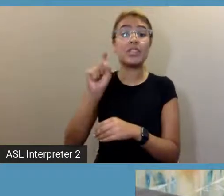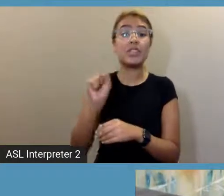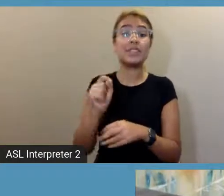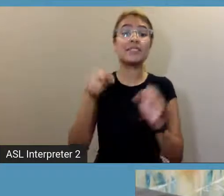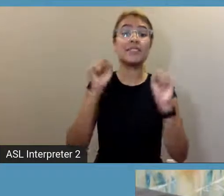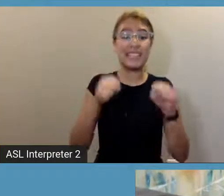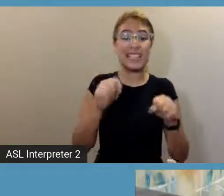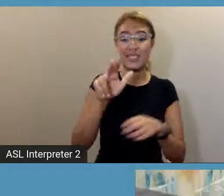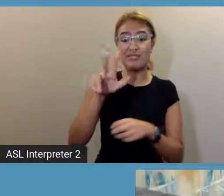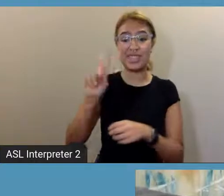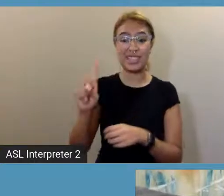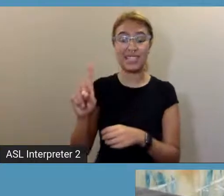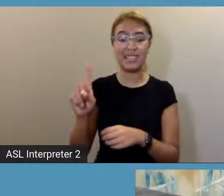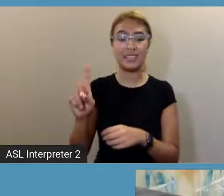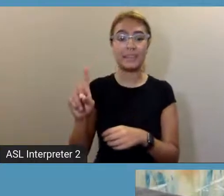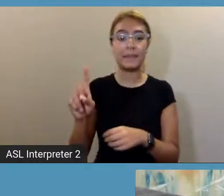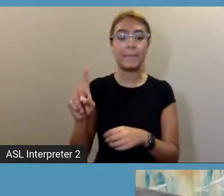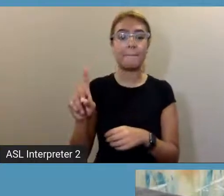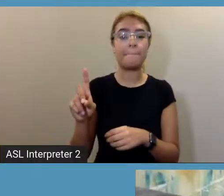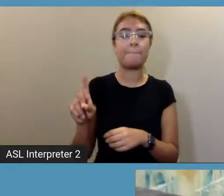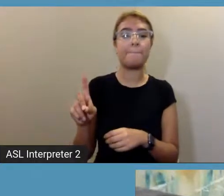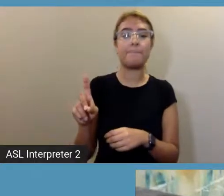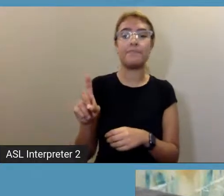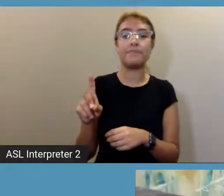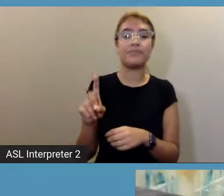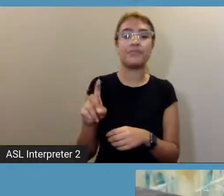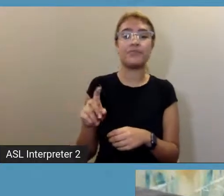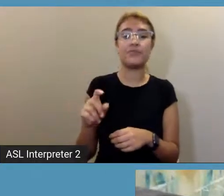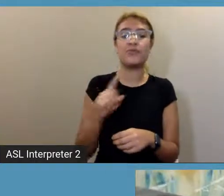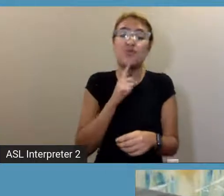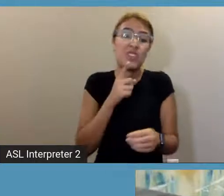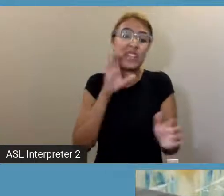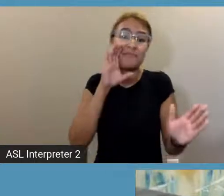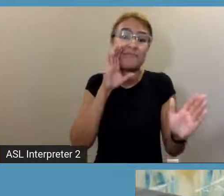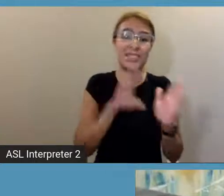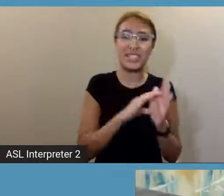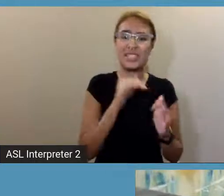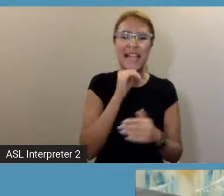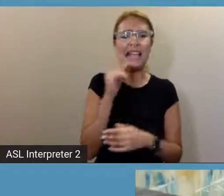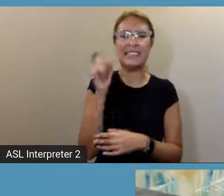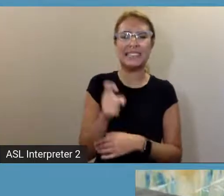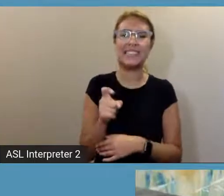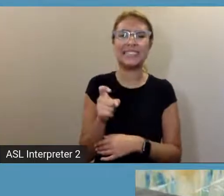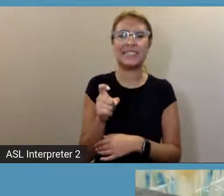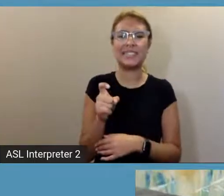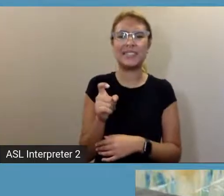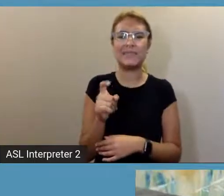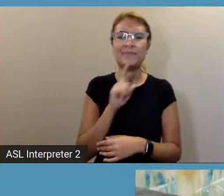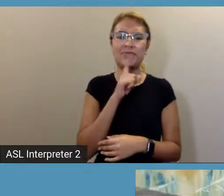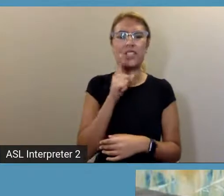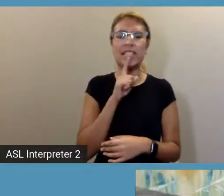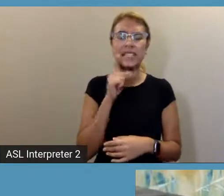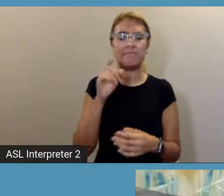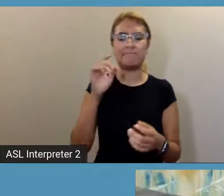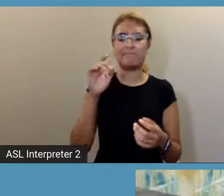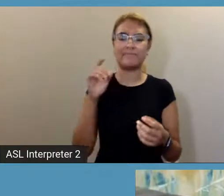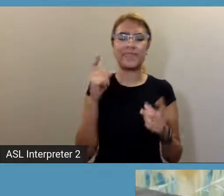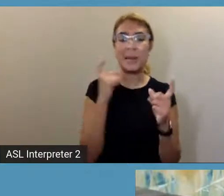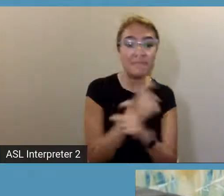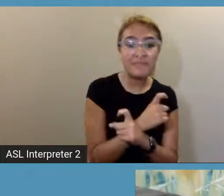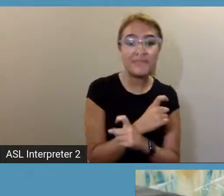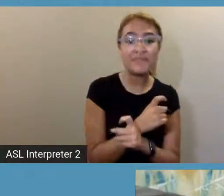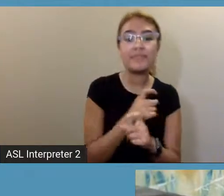3D. Well, it's even just photographs. You don't have to go like super fancy. You just take the object and photograph it from all angles. And